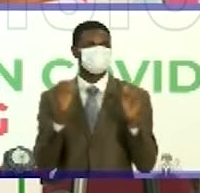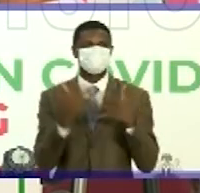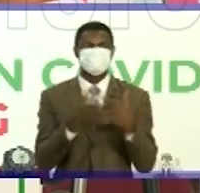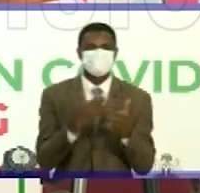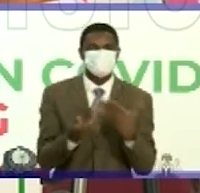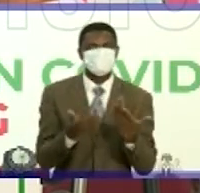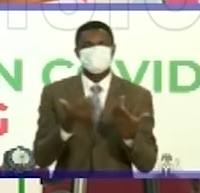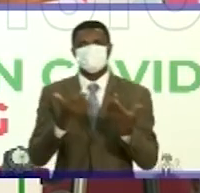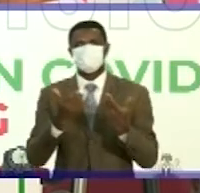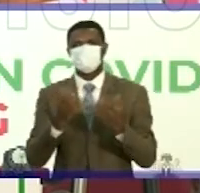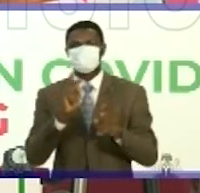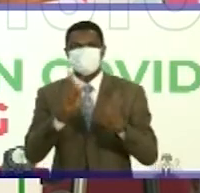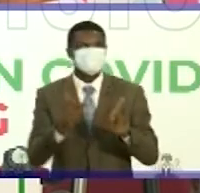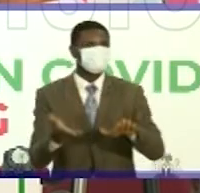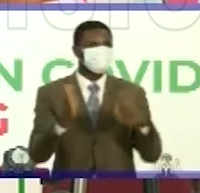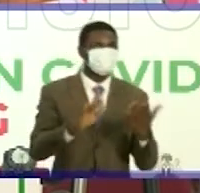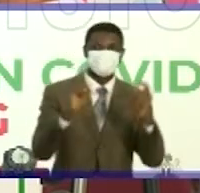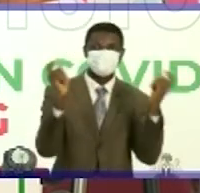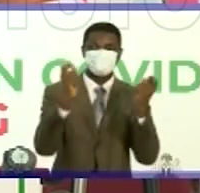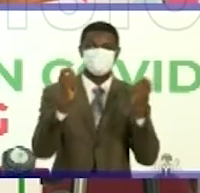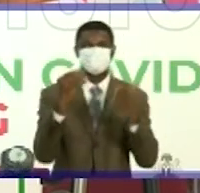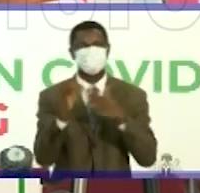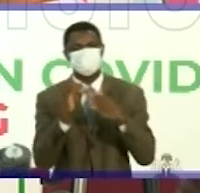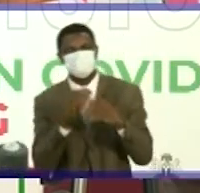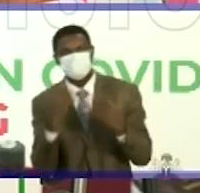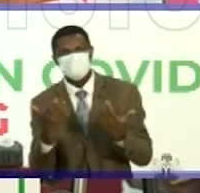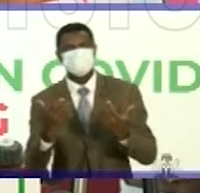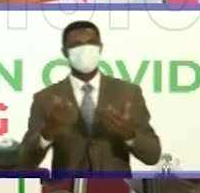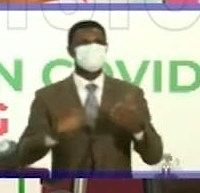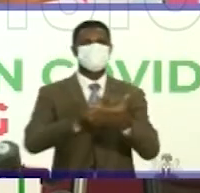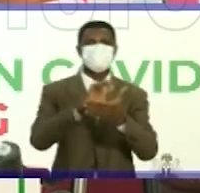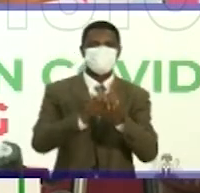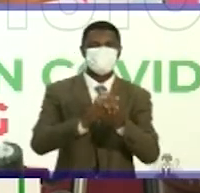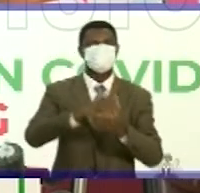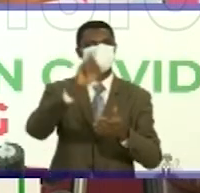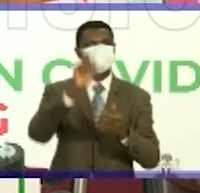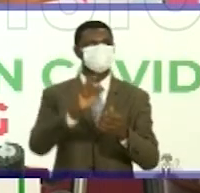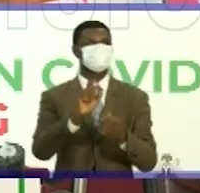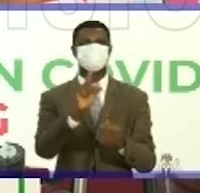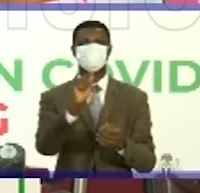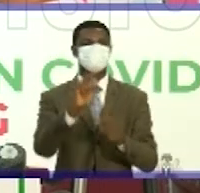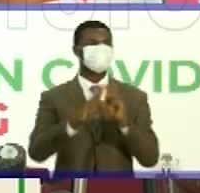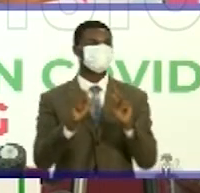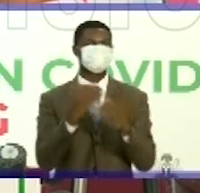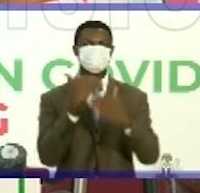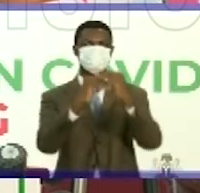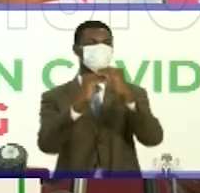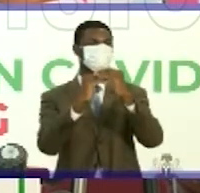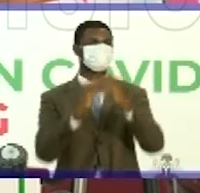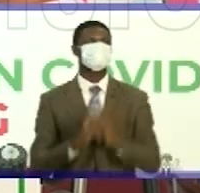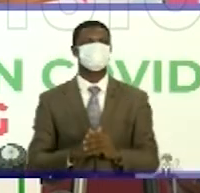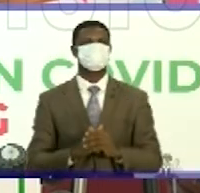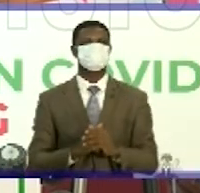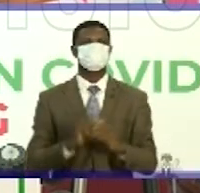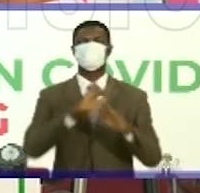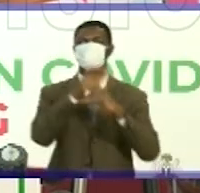other essential gatherings such as weddings that cannot be changed. So these